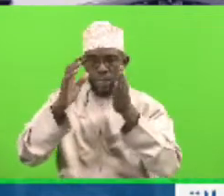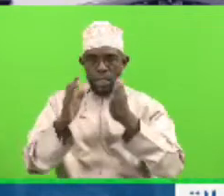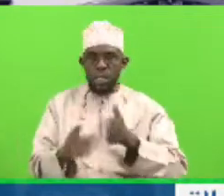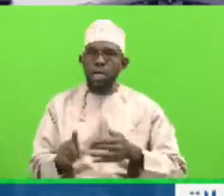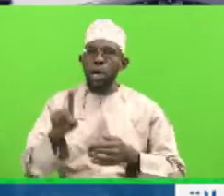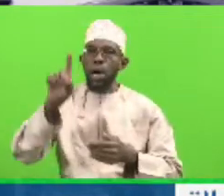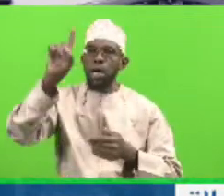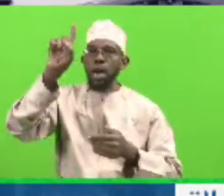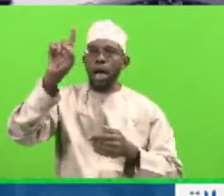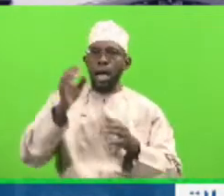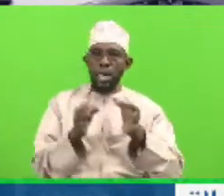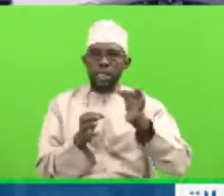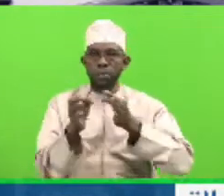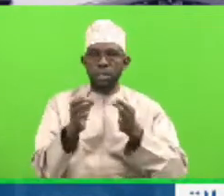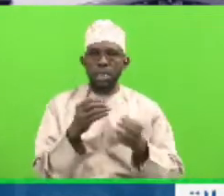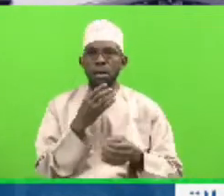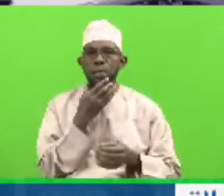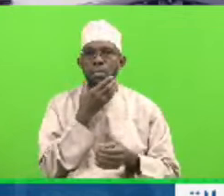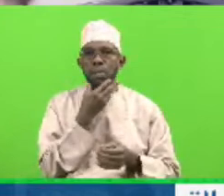defined